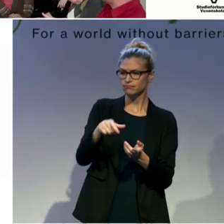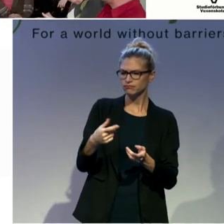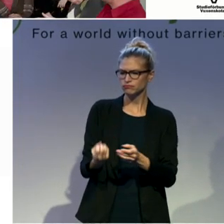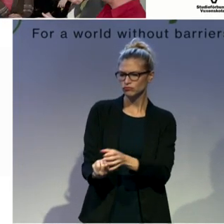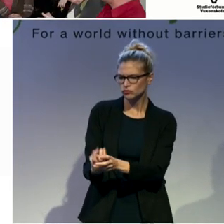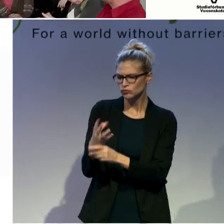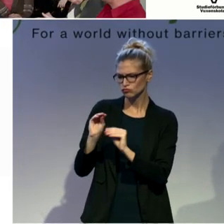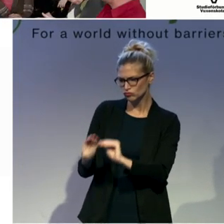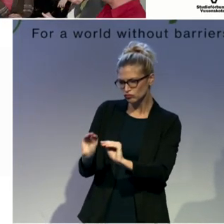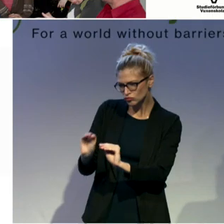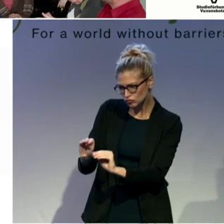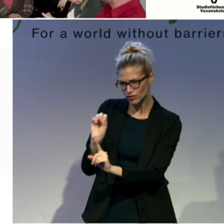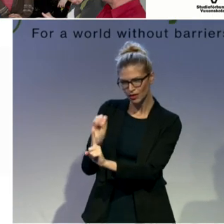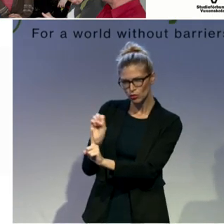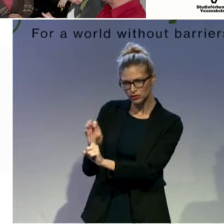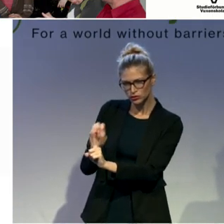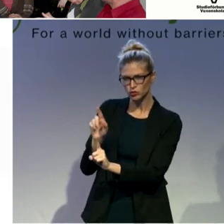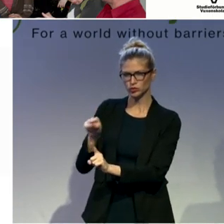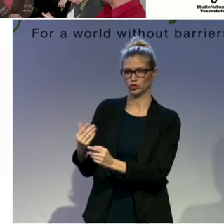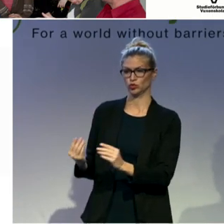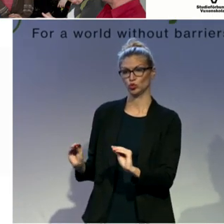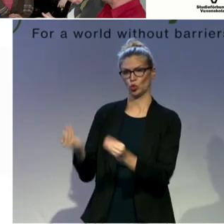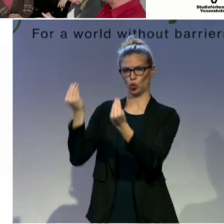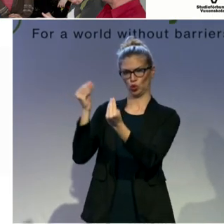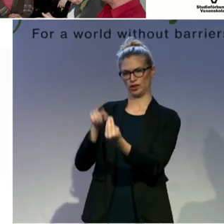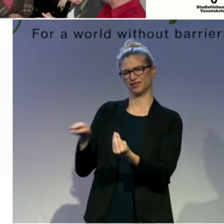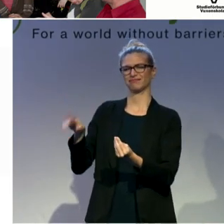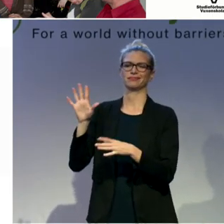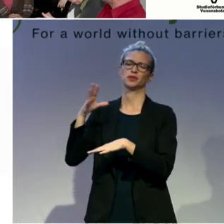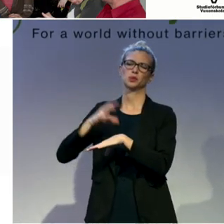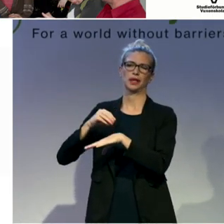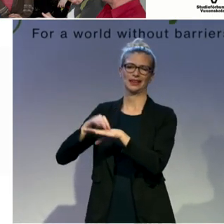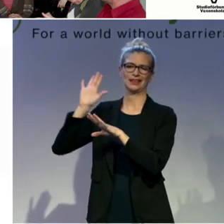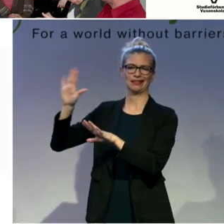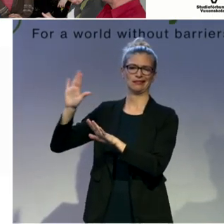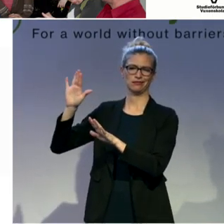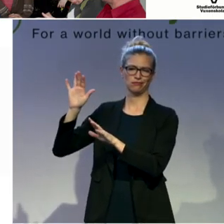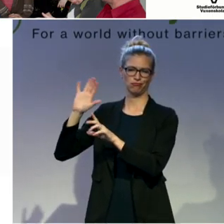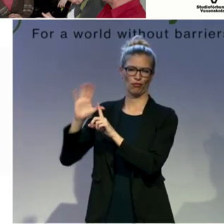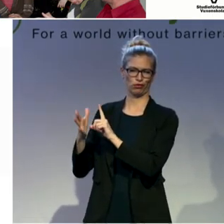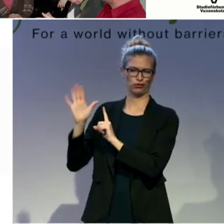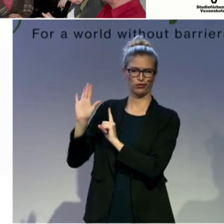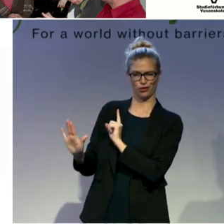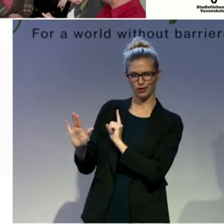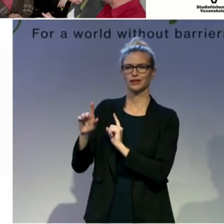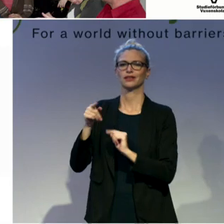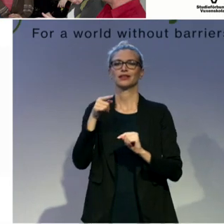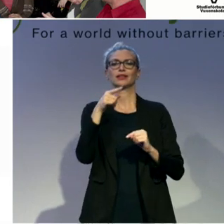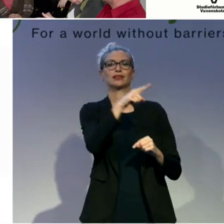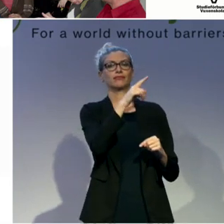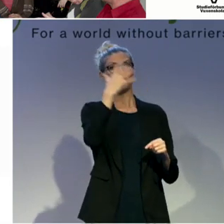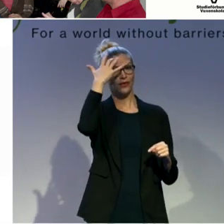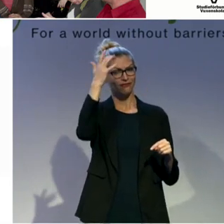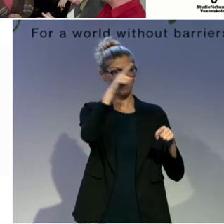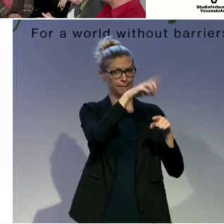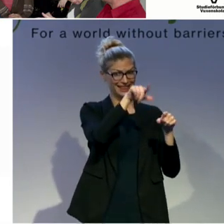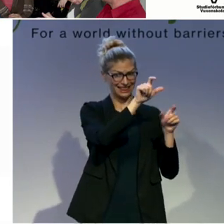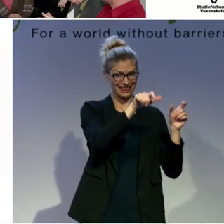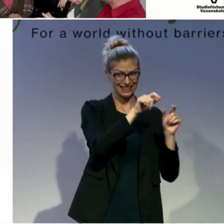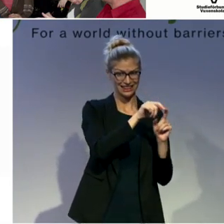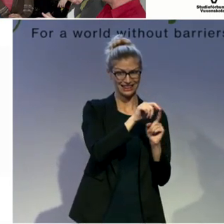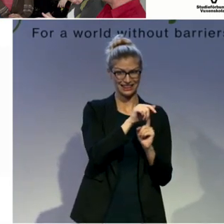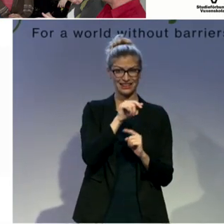It's a very Swedish-Scandinavian thing, where the government gives annual support of about 130 million euros to 10